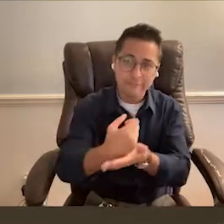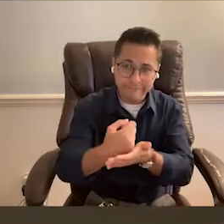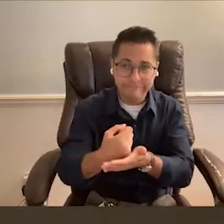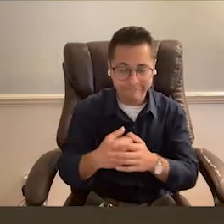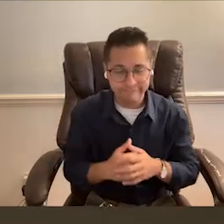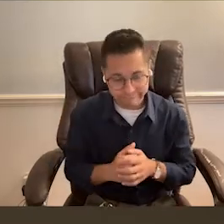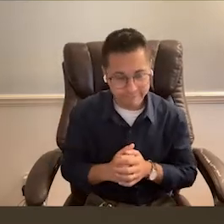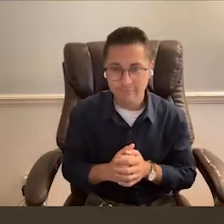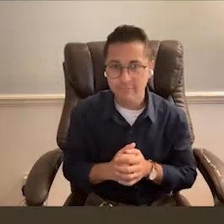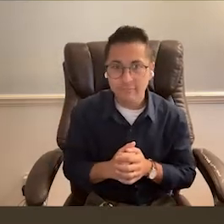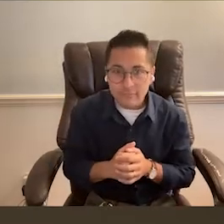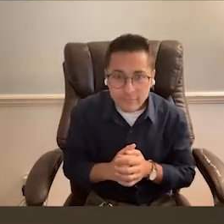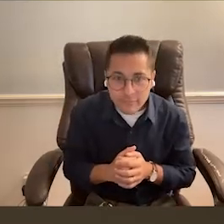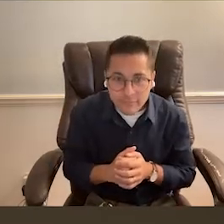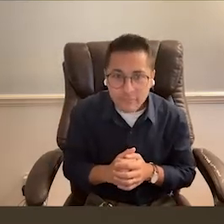mental health funding.